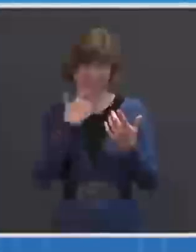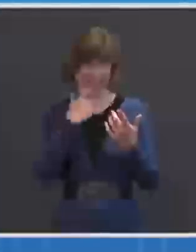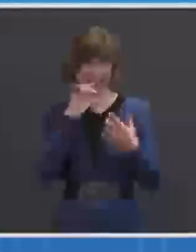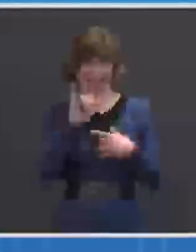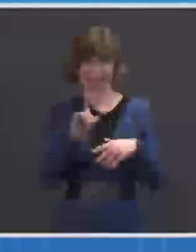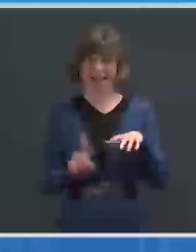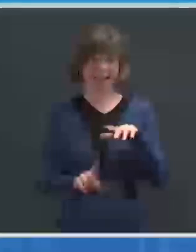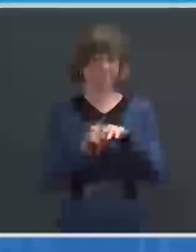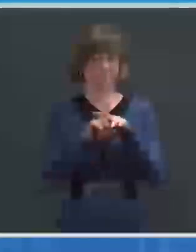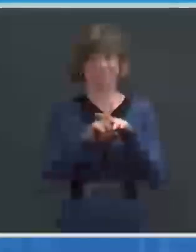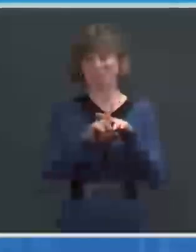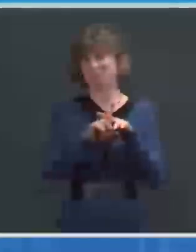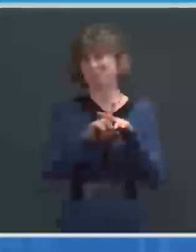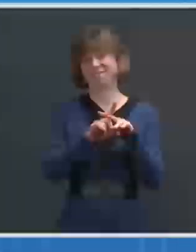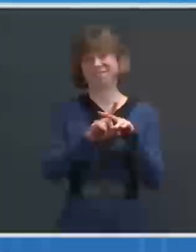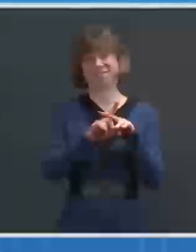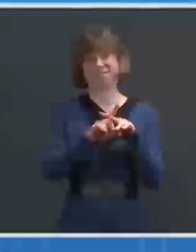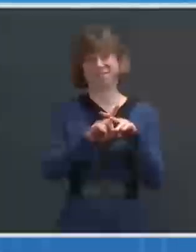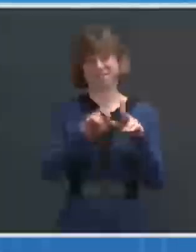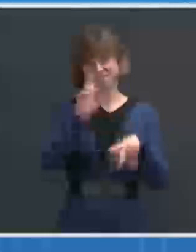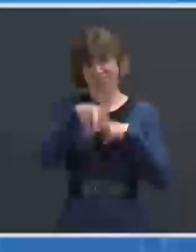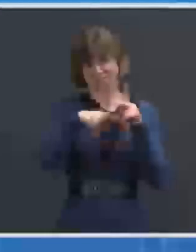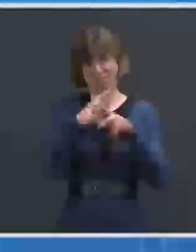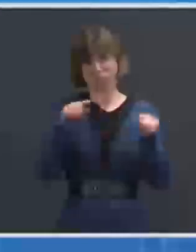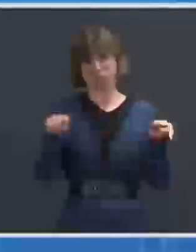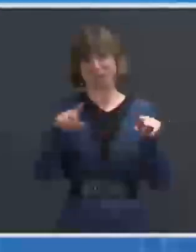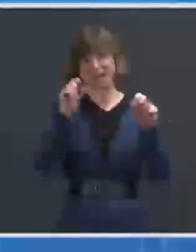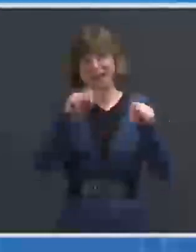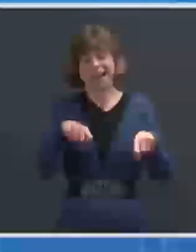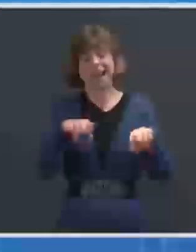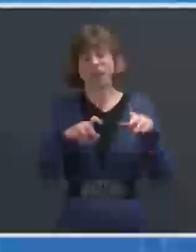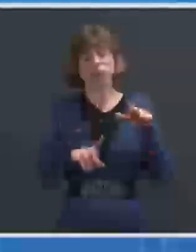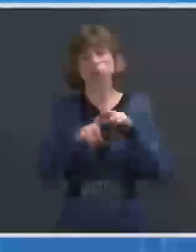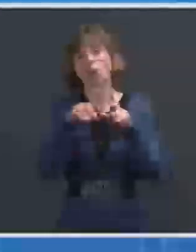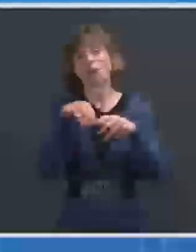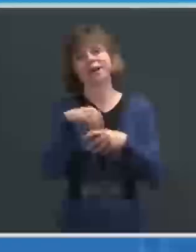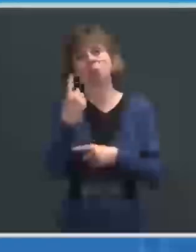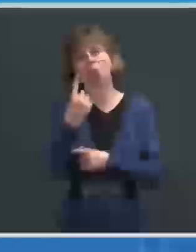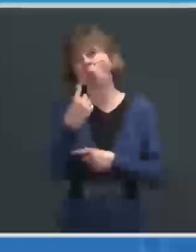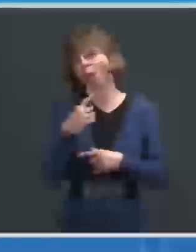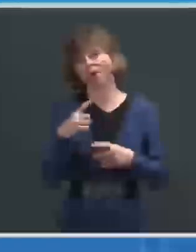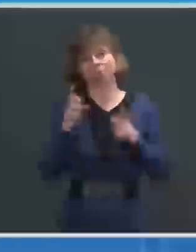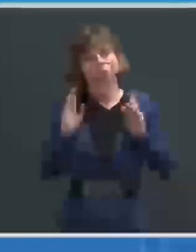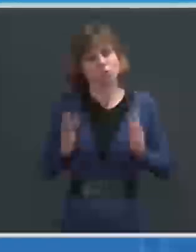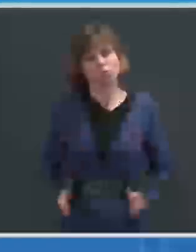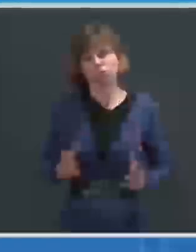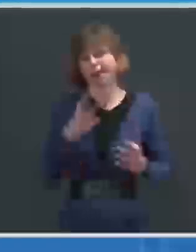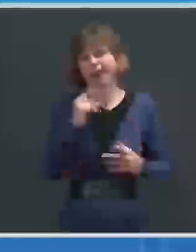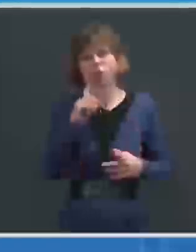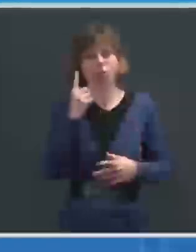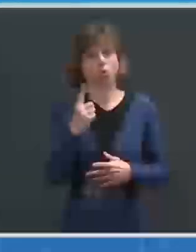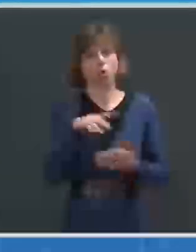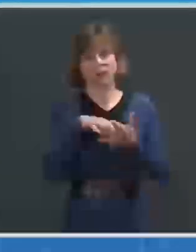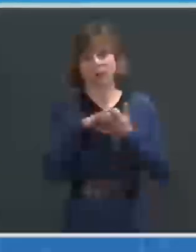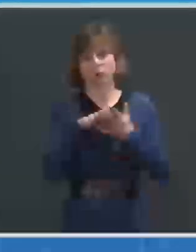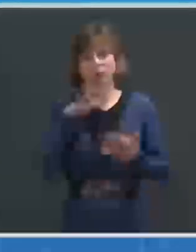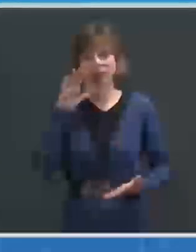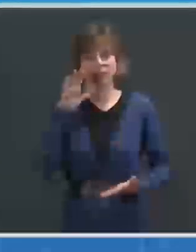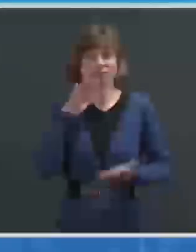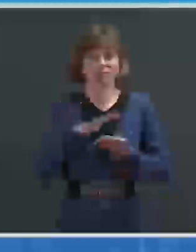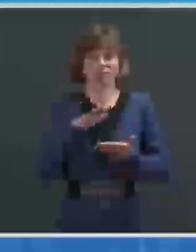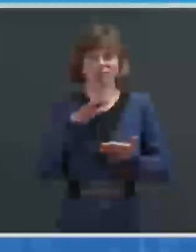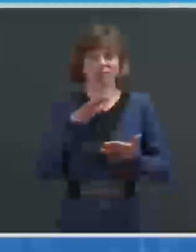single host, in a single immunocompromised host as well. And it's our reason to decrease circulating